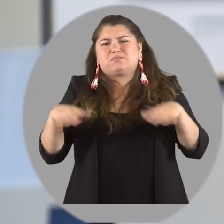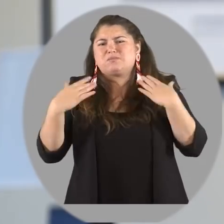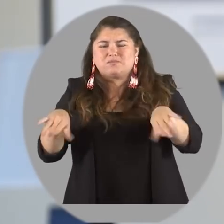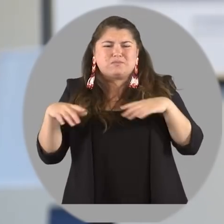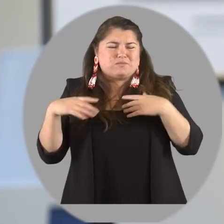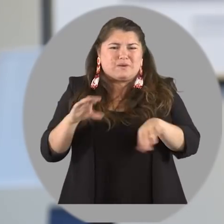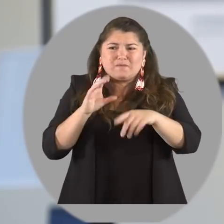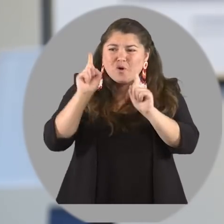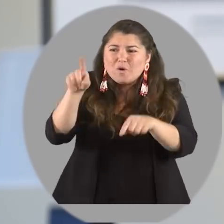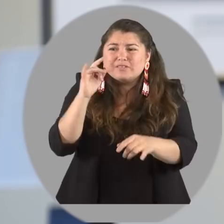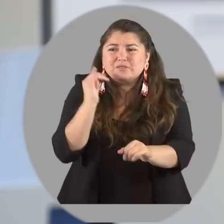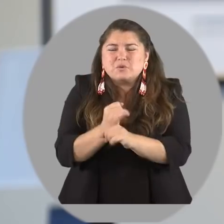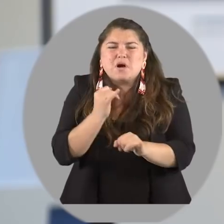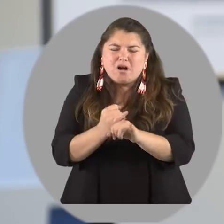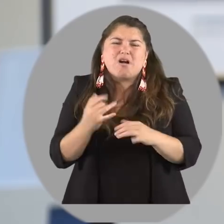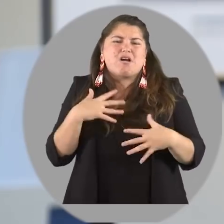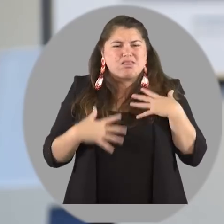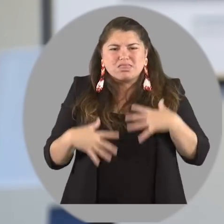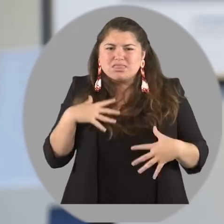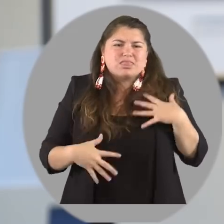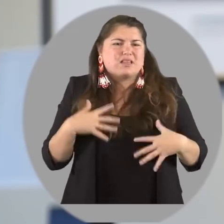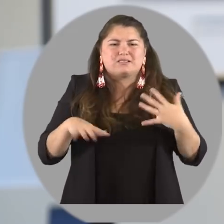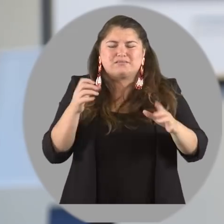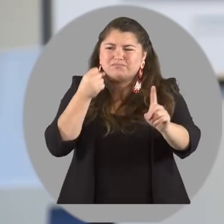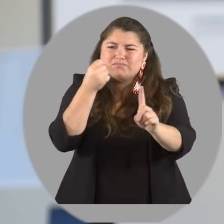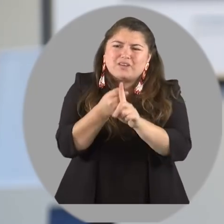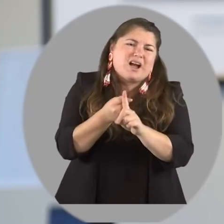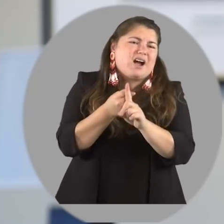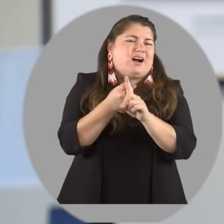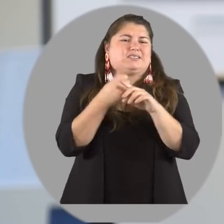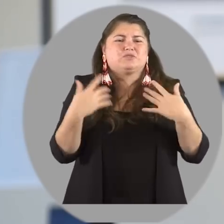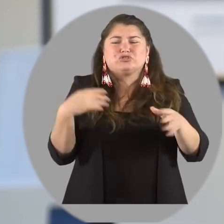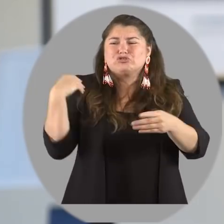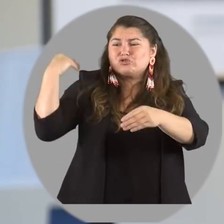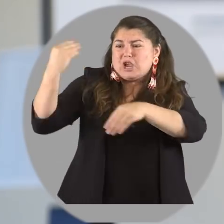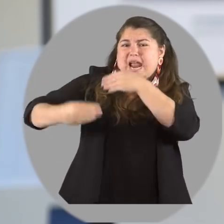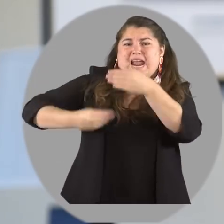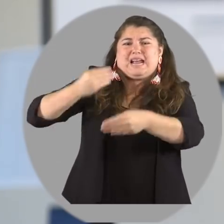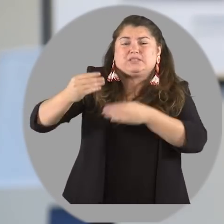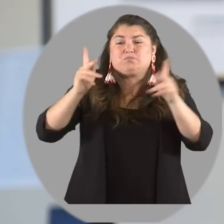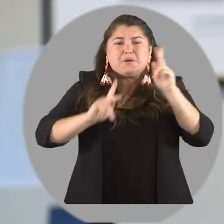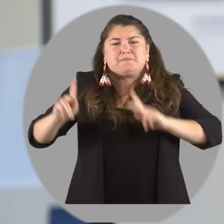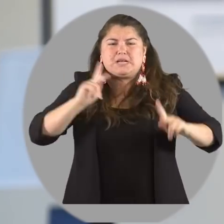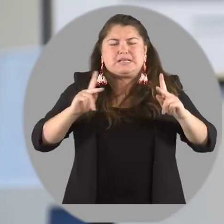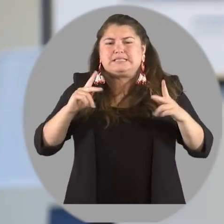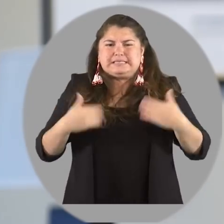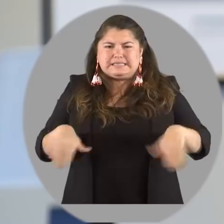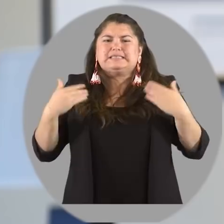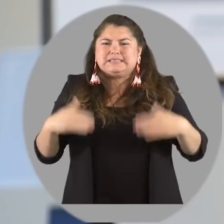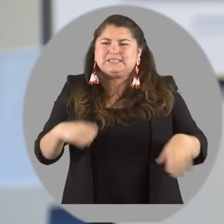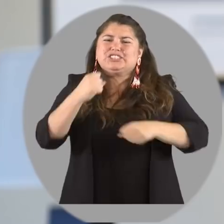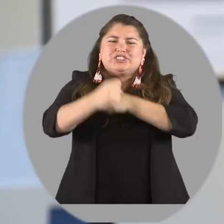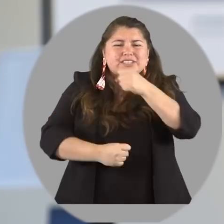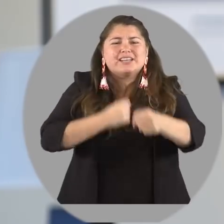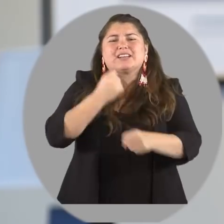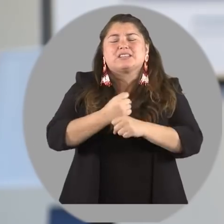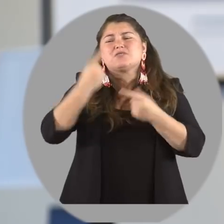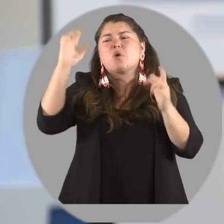losses as a result of residential schools in Canada have impacts that extend generations beyond the years